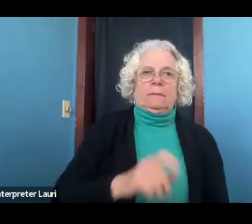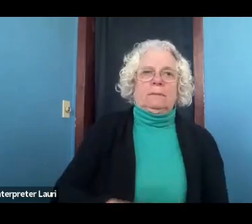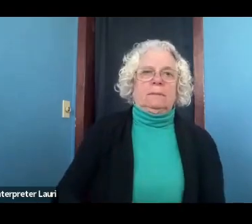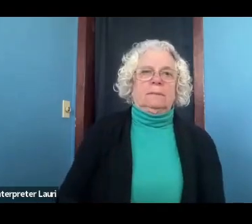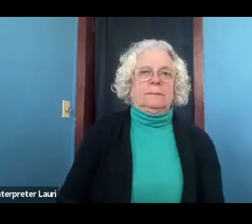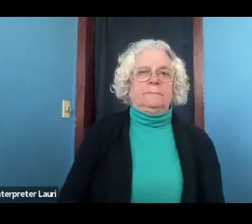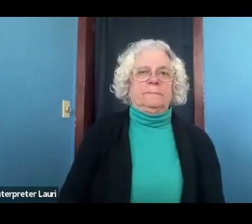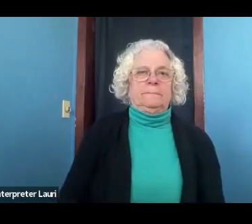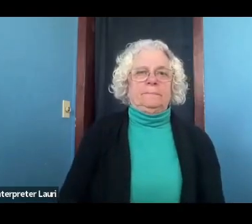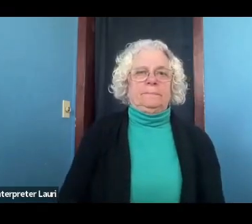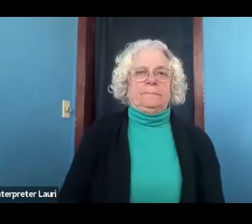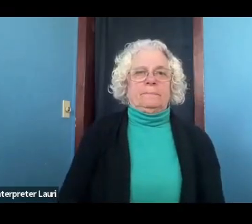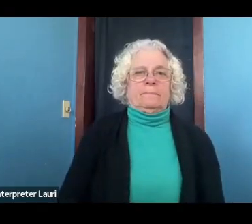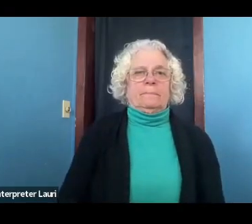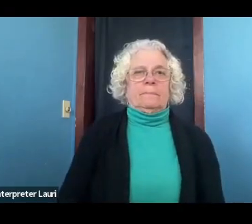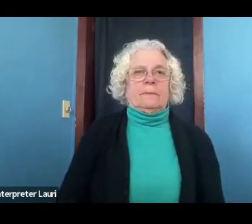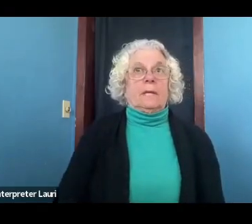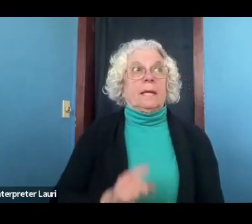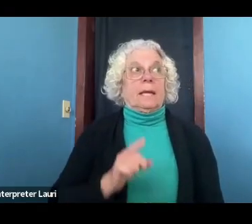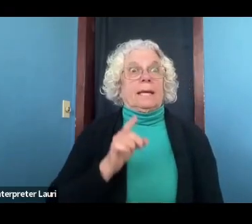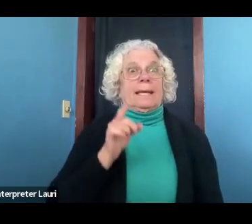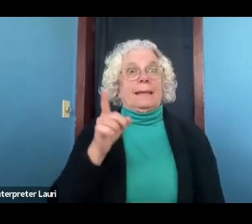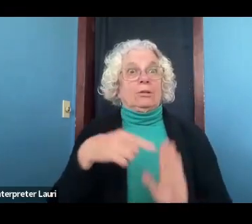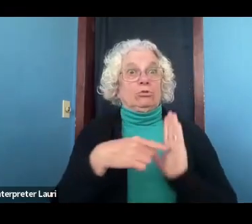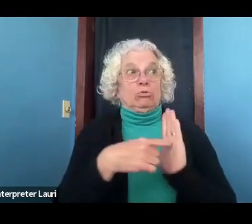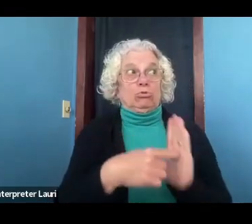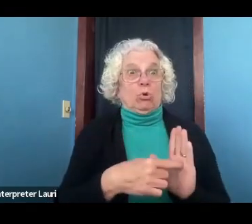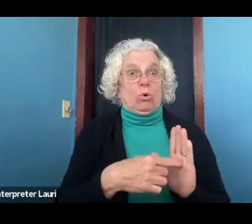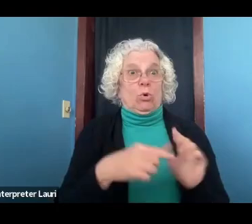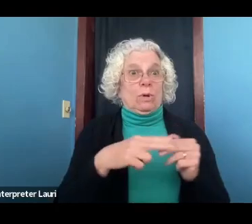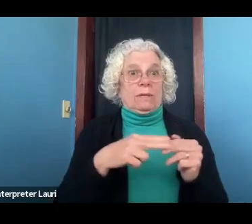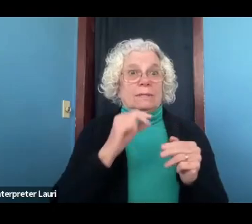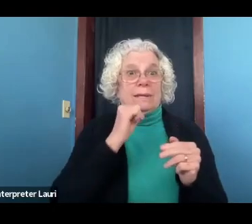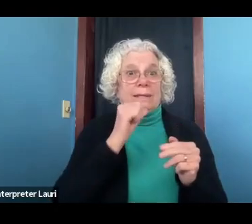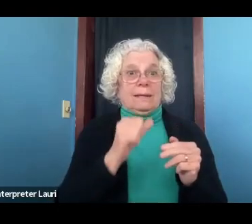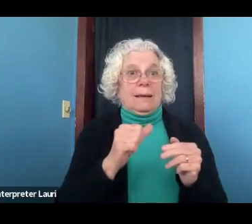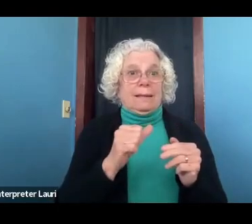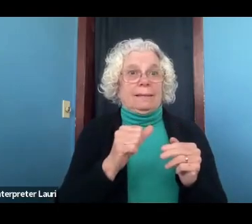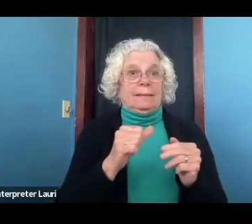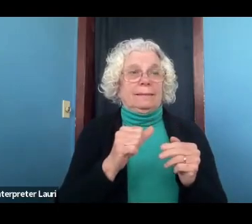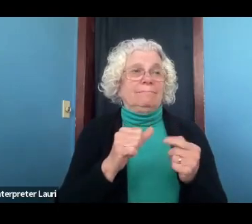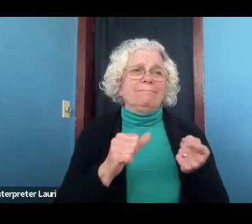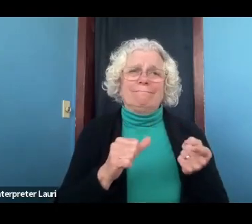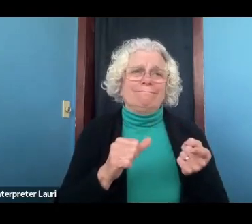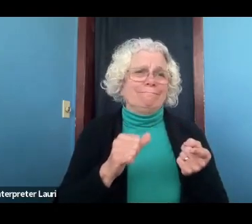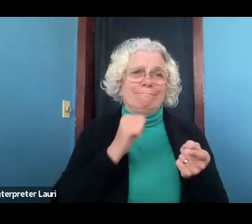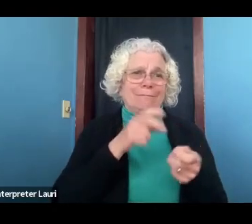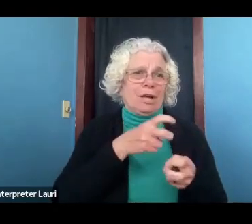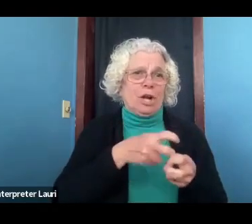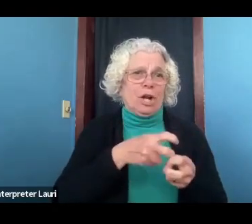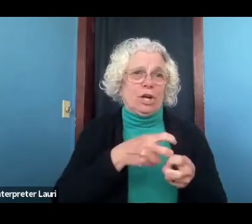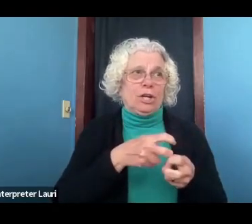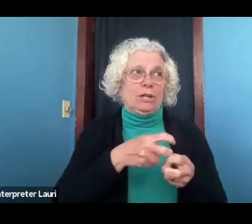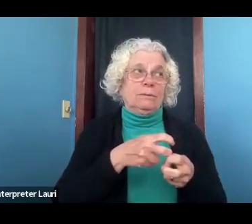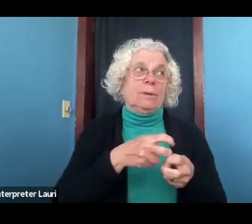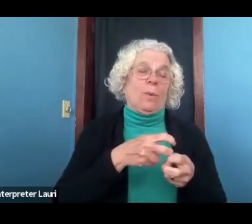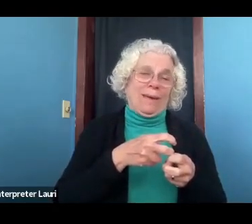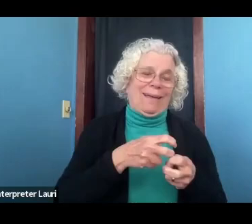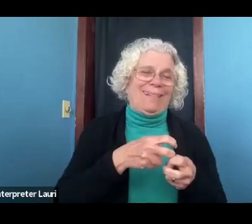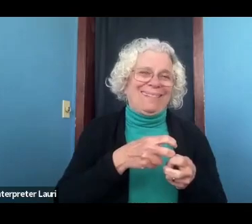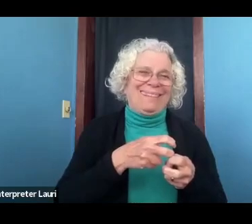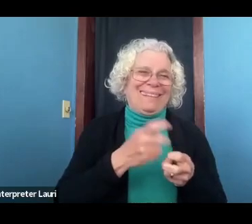And I didn't put the longer form in the slides because it's not hard to do. The hardest part